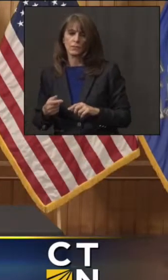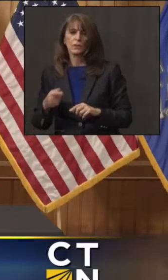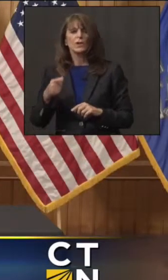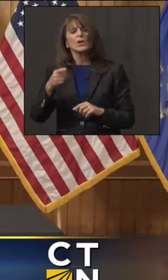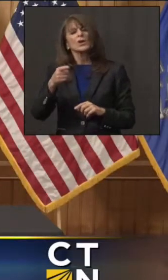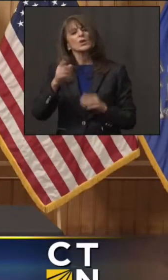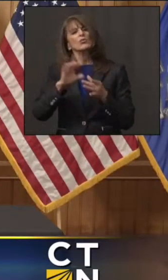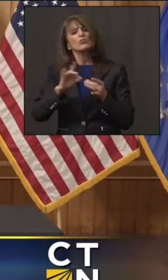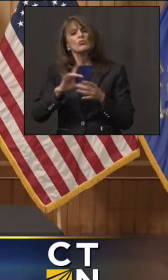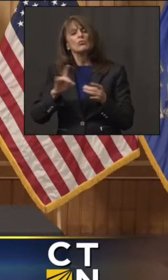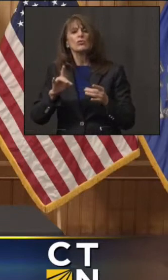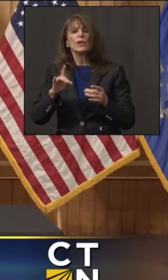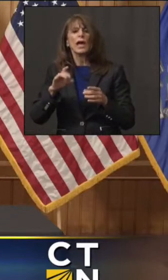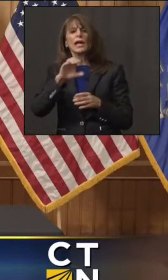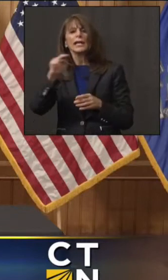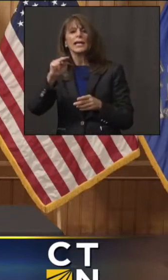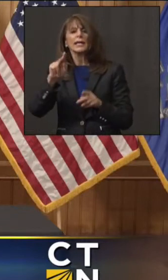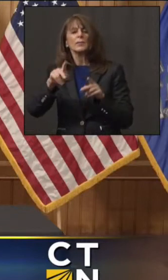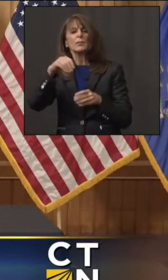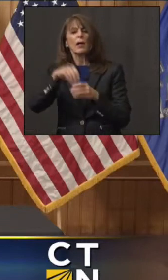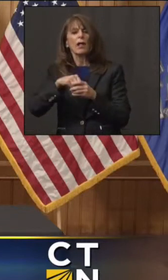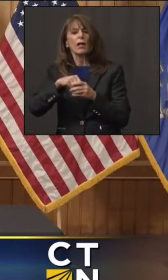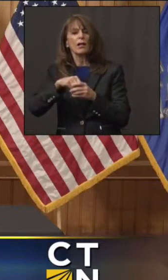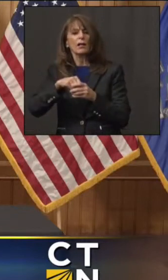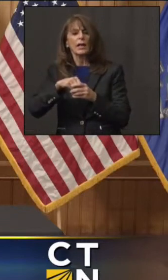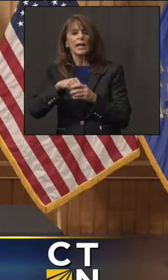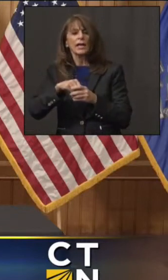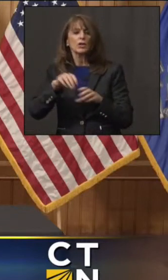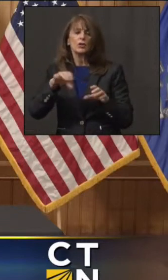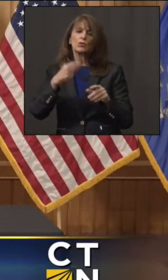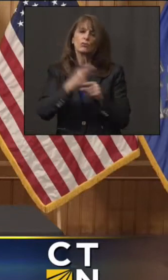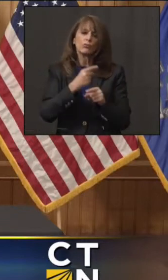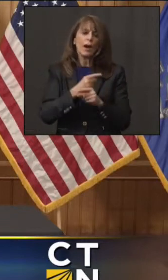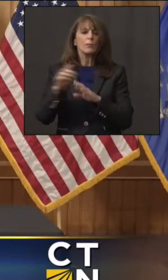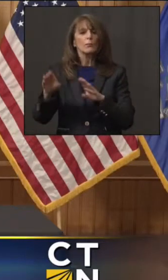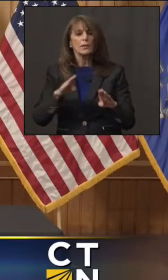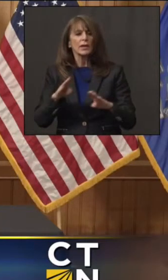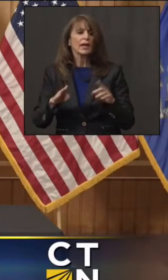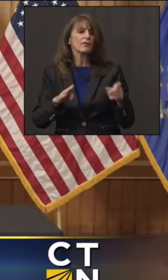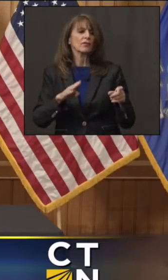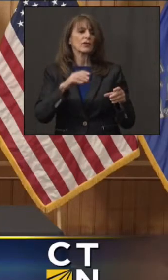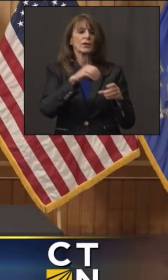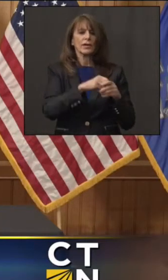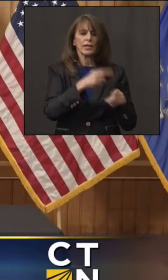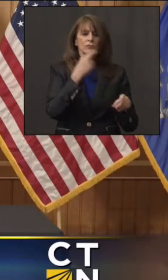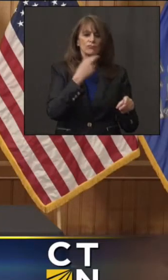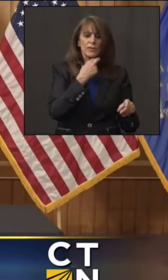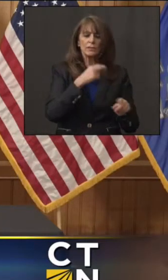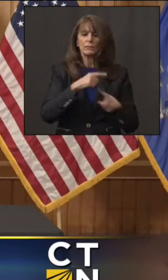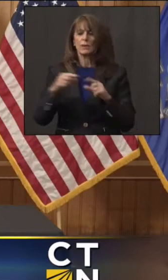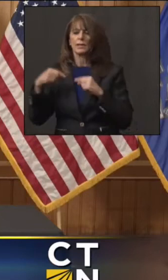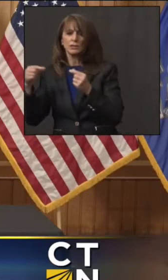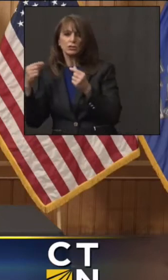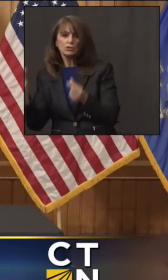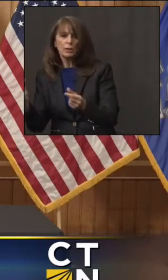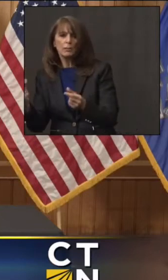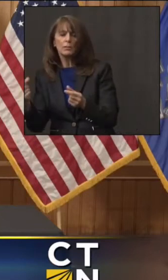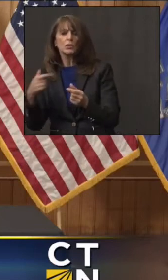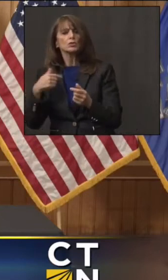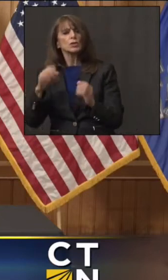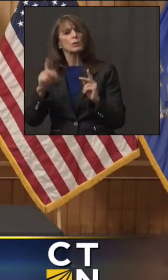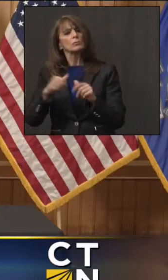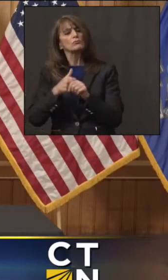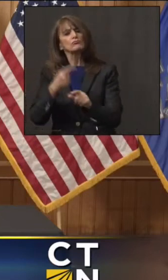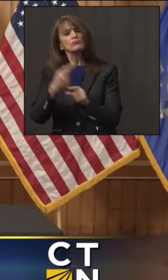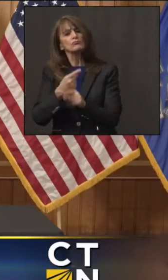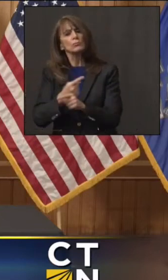and gyms and that there's no need to put in place anything stricter. But you also answered a reporter's questions who